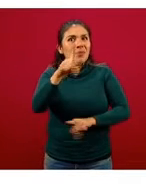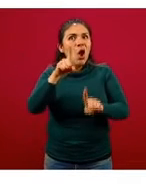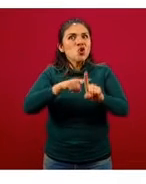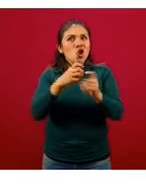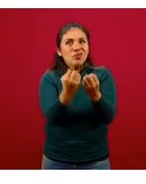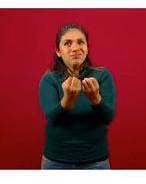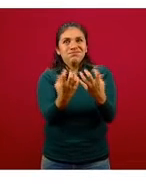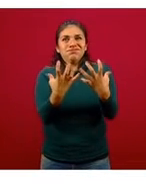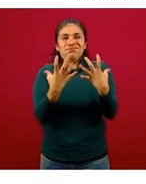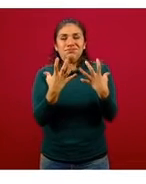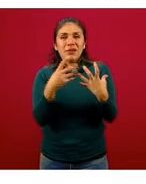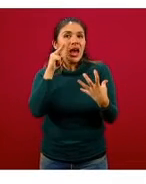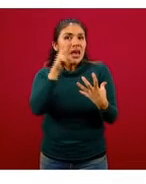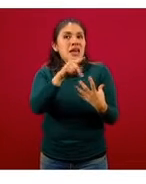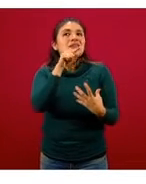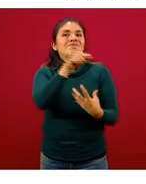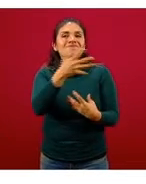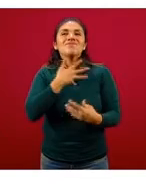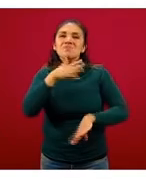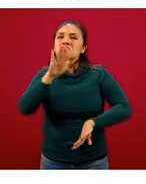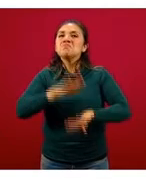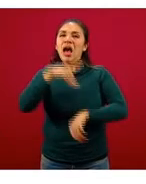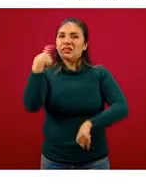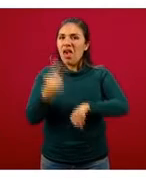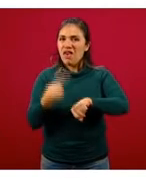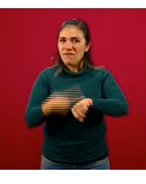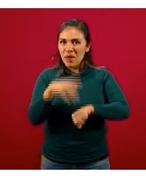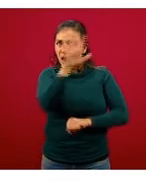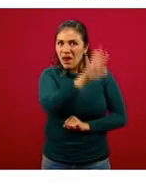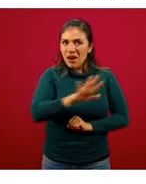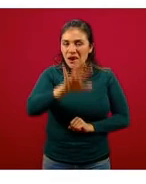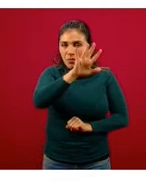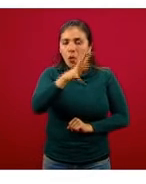and of course the states that have